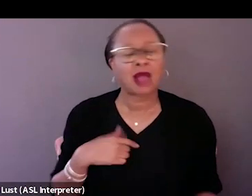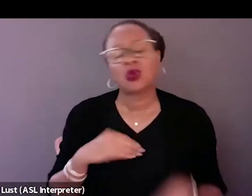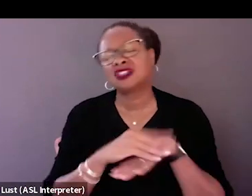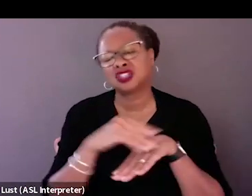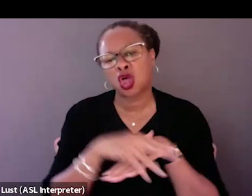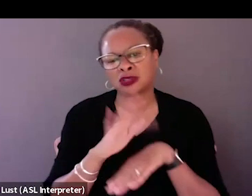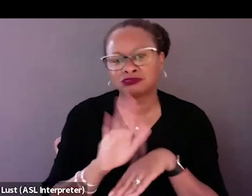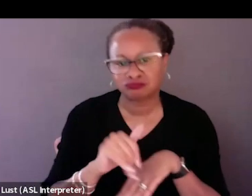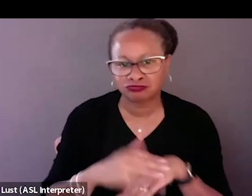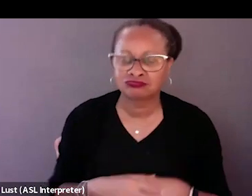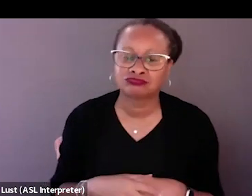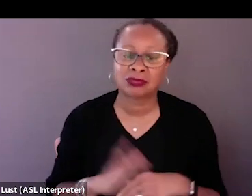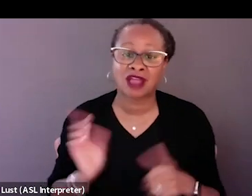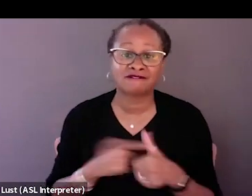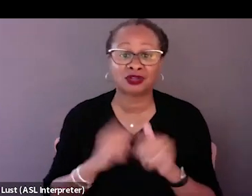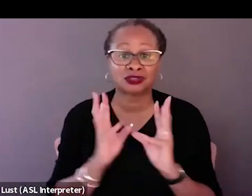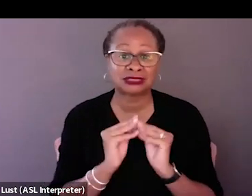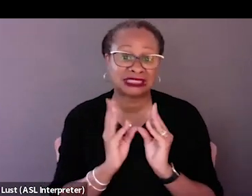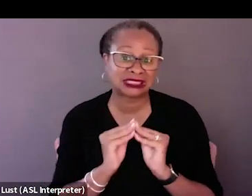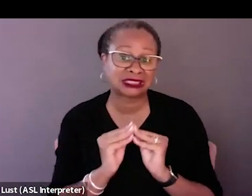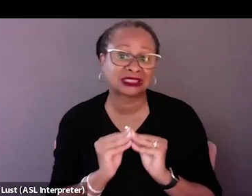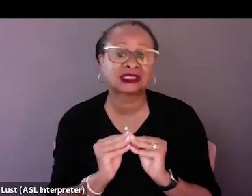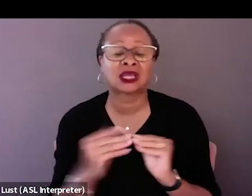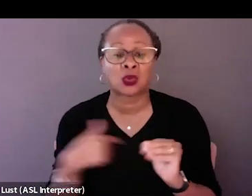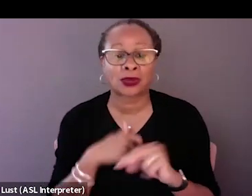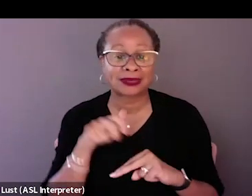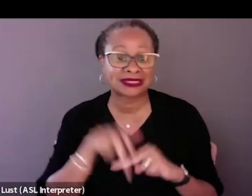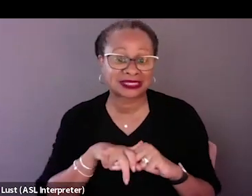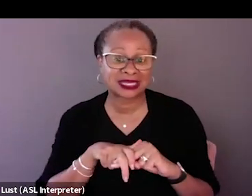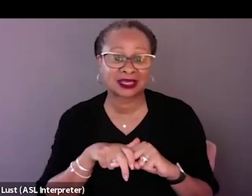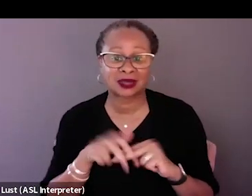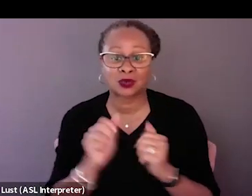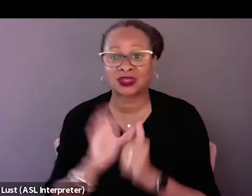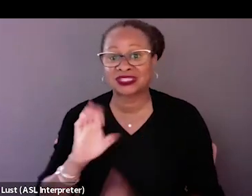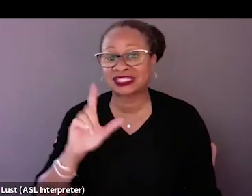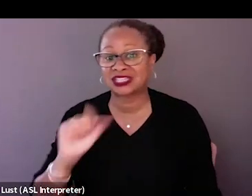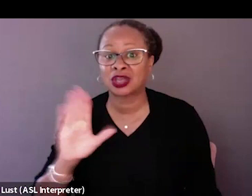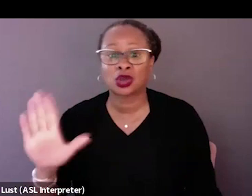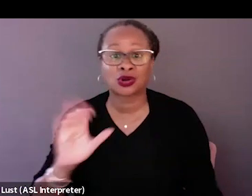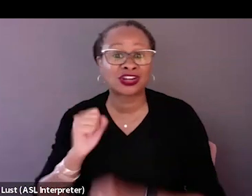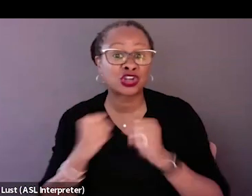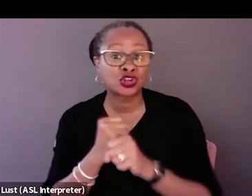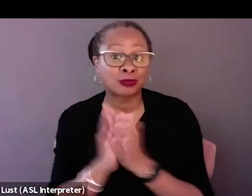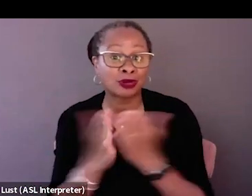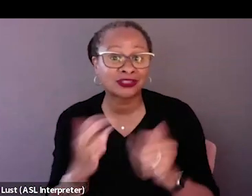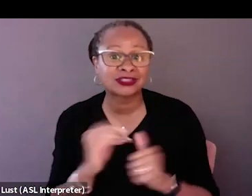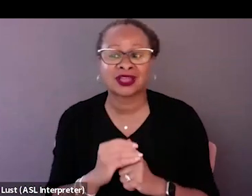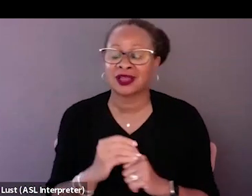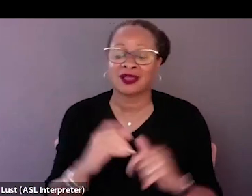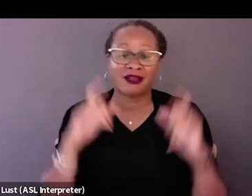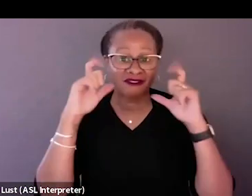and our initial meetings, we would just sit with Cecilia's yearbooks and her photo albums. And there was